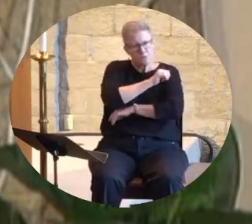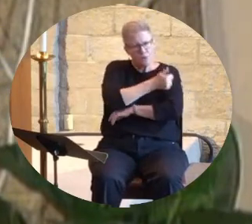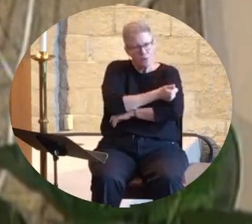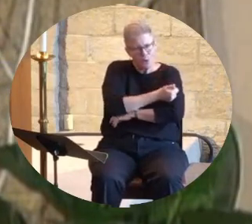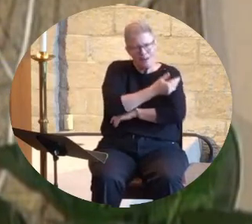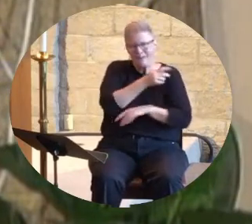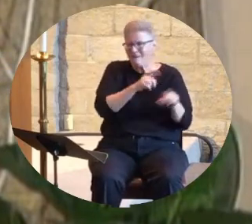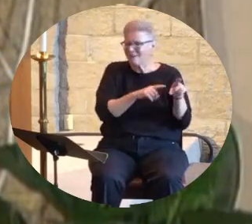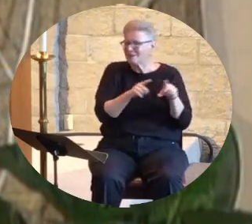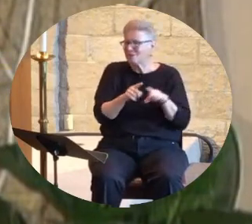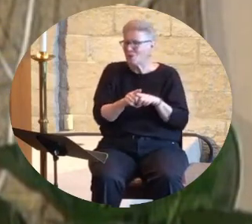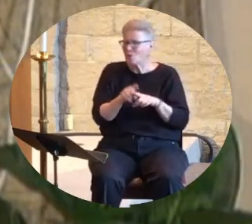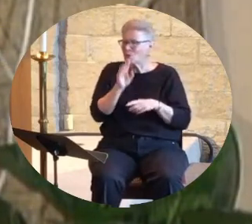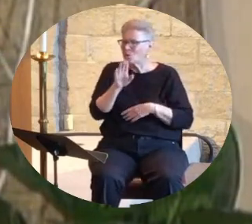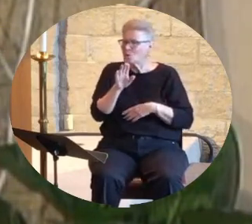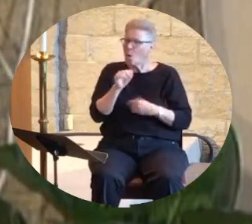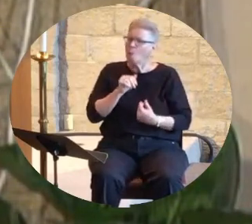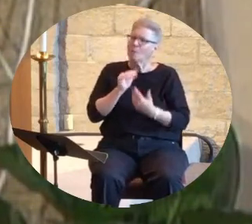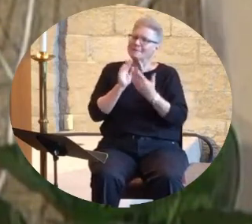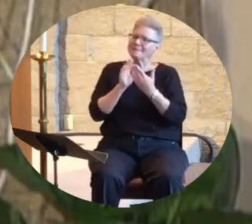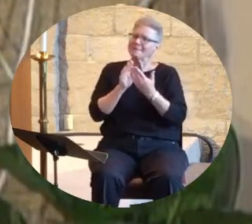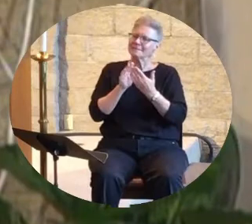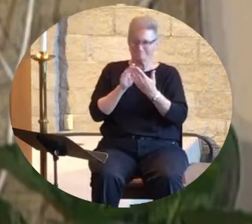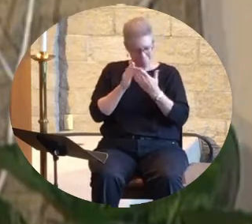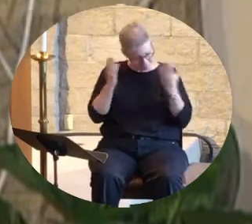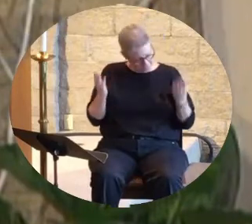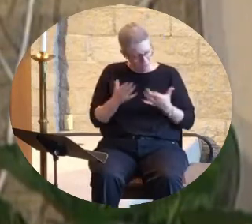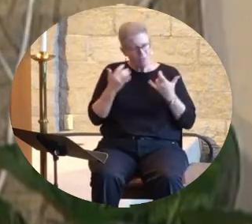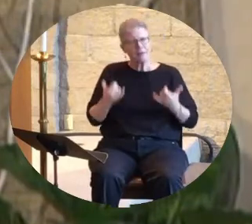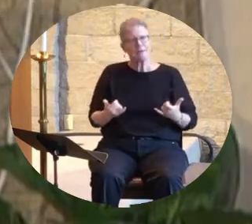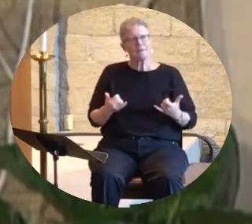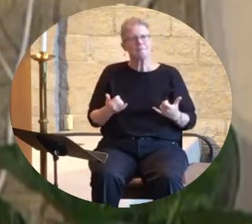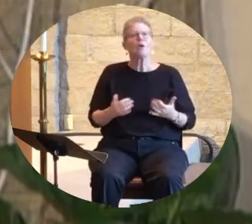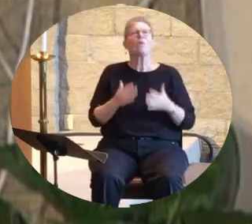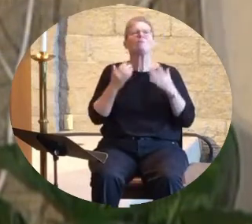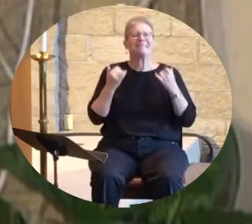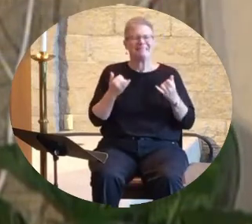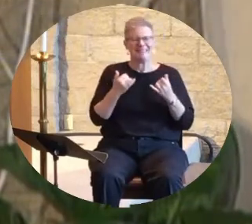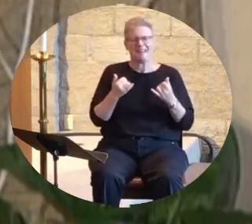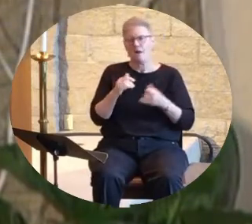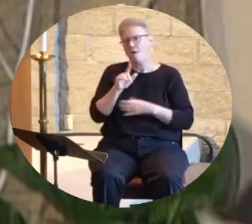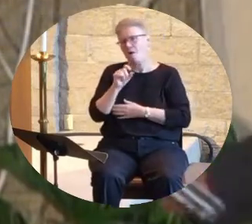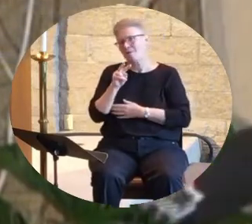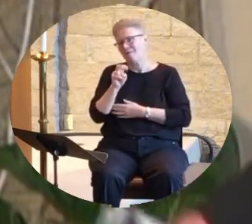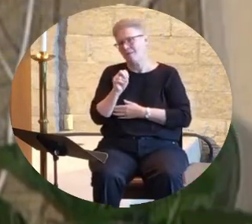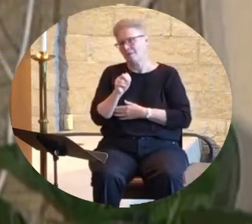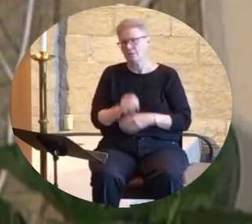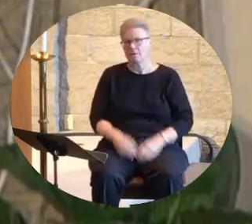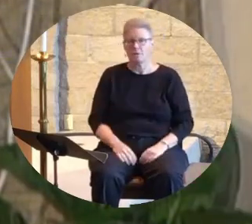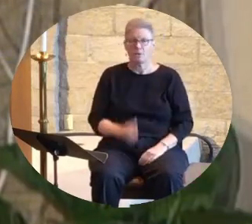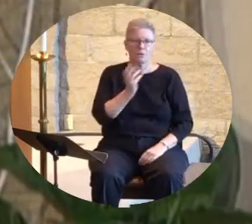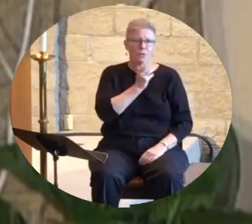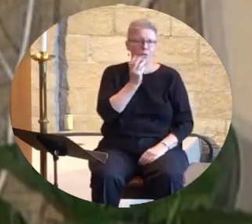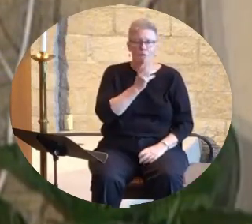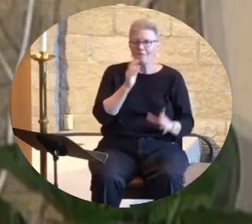presence as well. And then love. Oh my goodness, goodness, goodness. We could do a whole series on